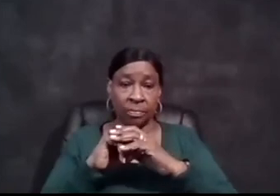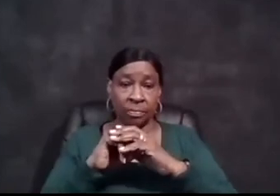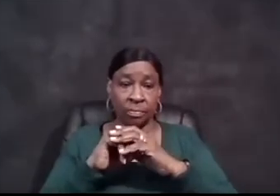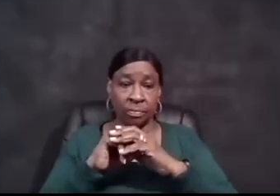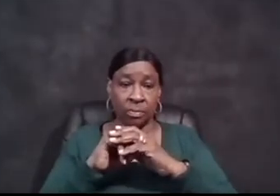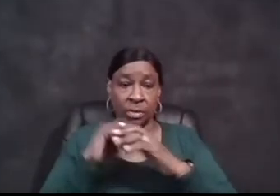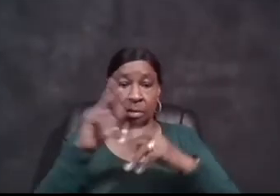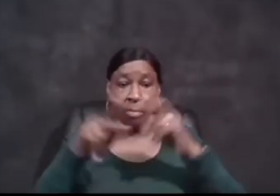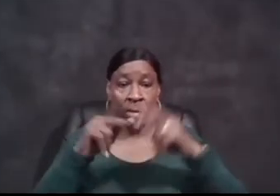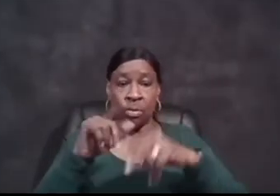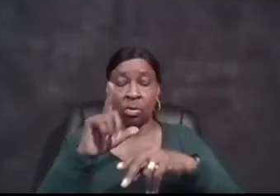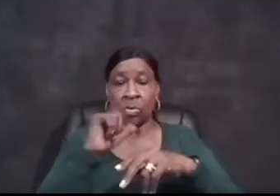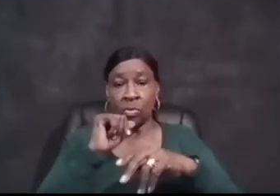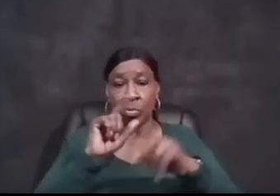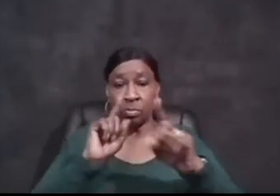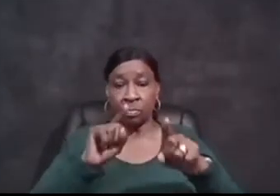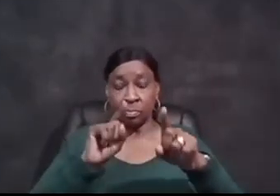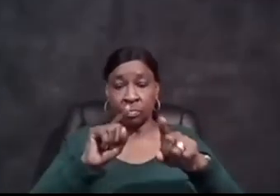people who have been attending,